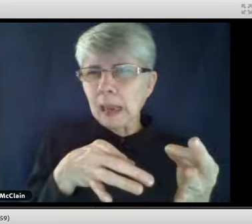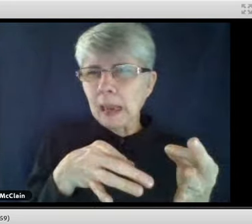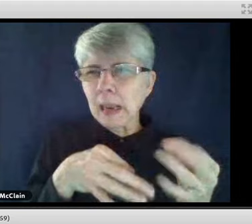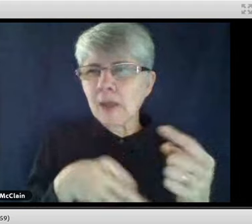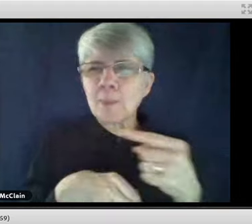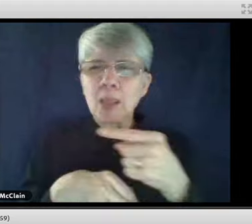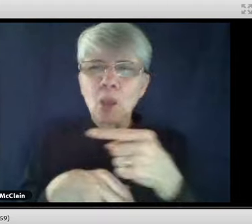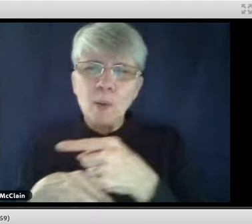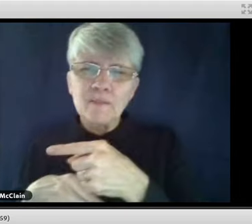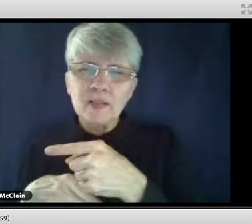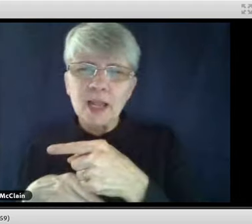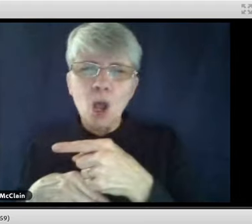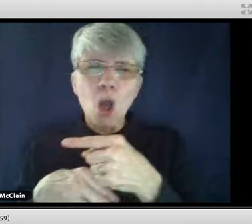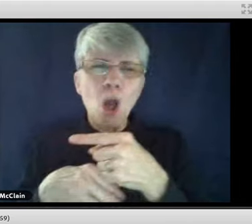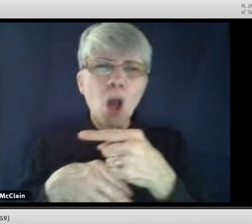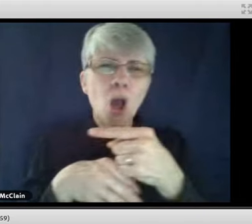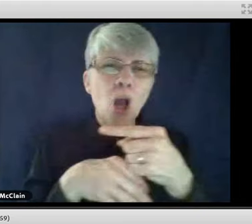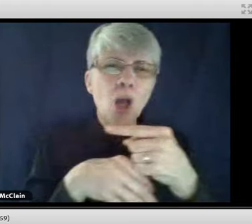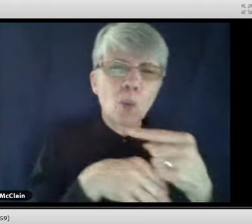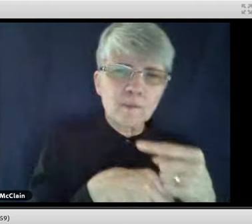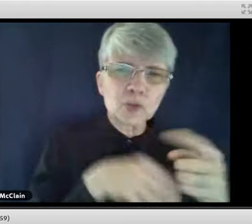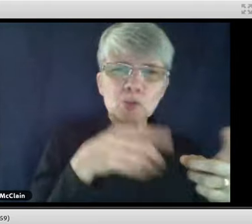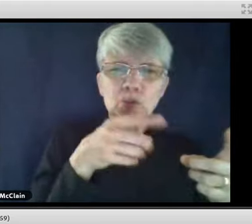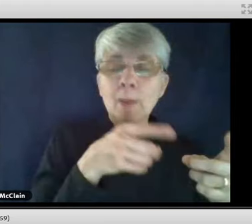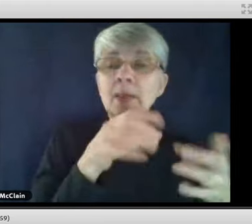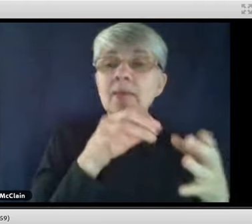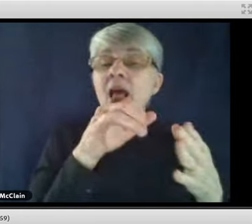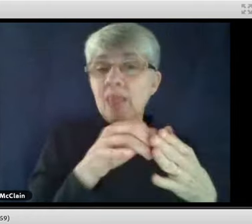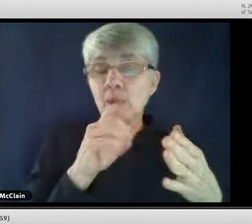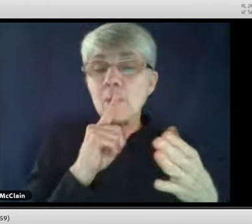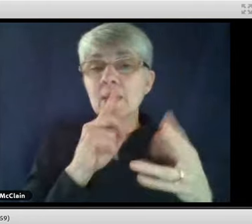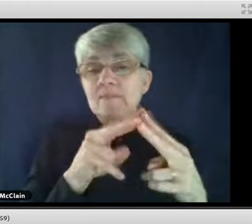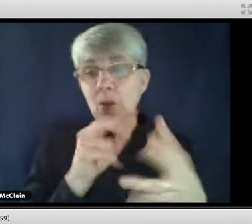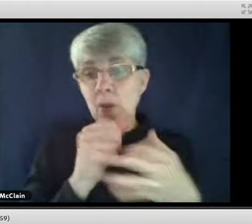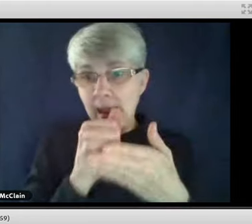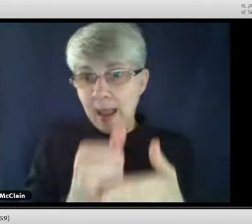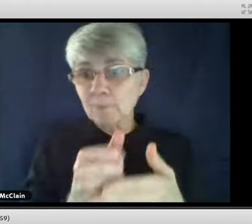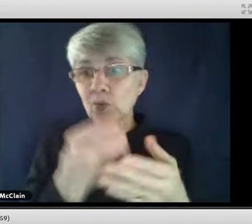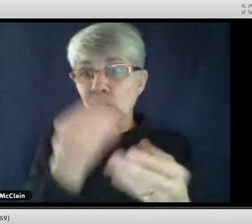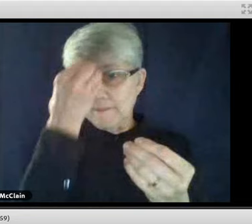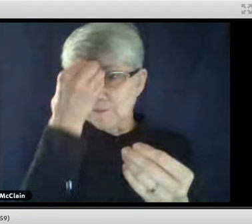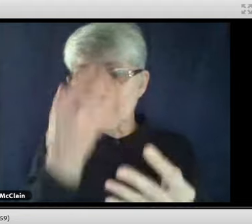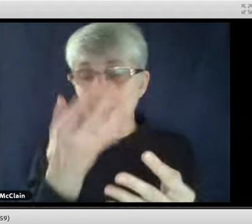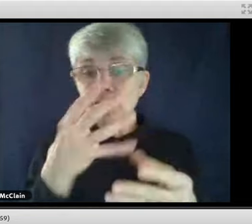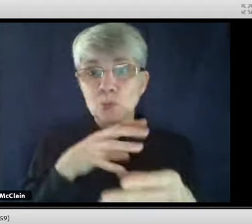Yeah, so Nicole, I would say yes. I would say that would be a very helpful bit of information to